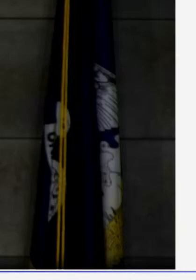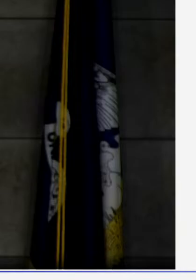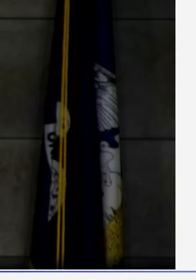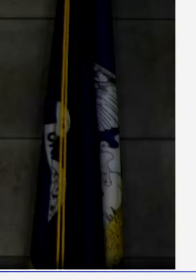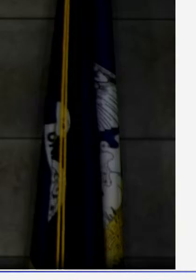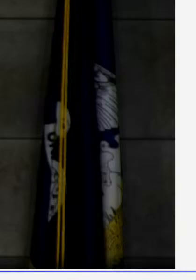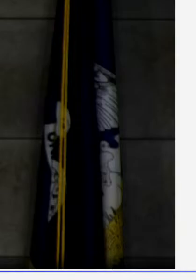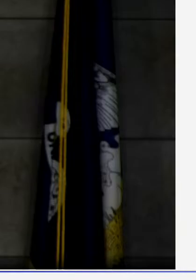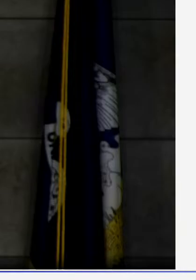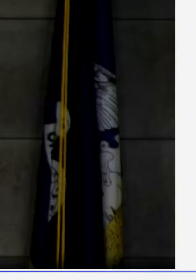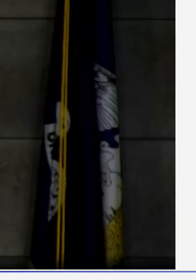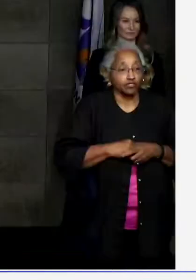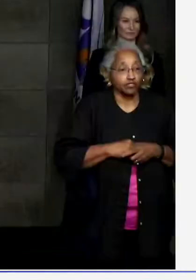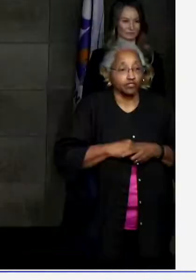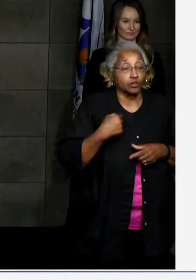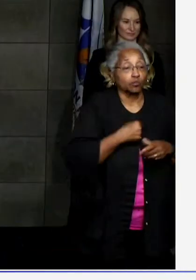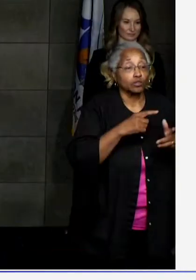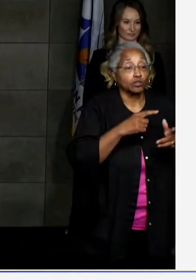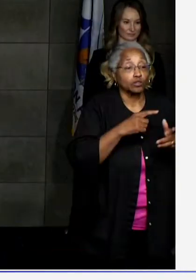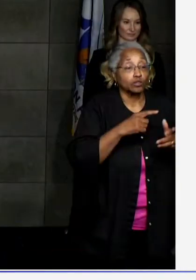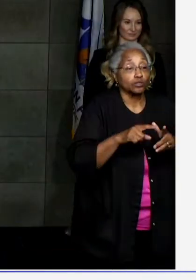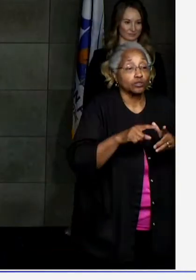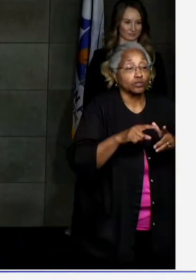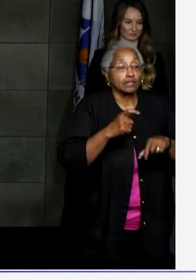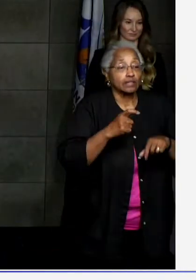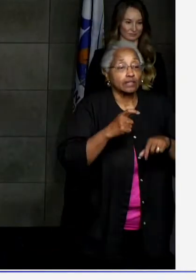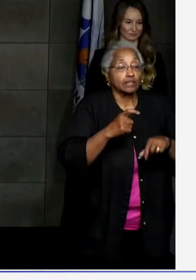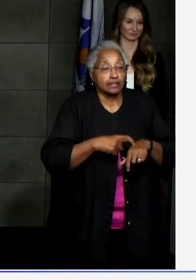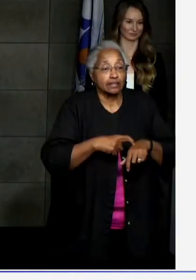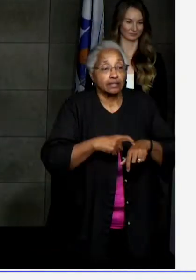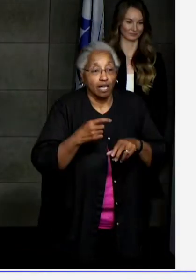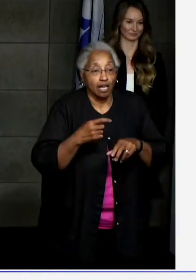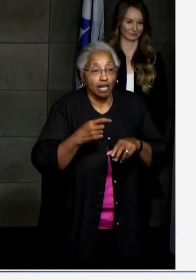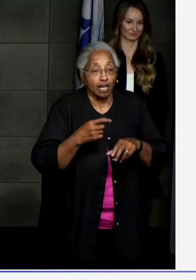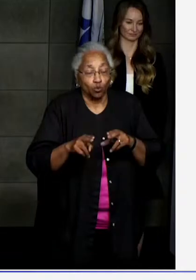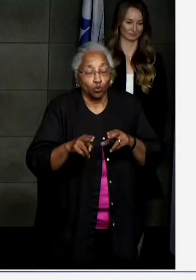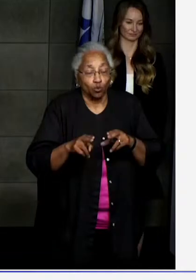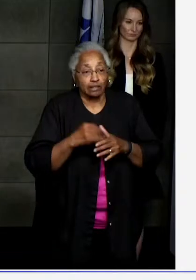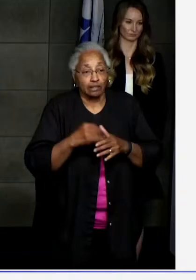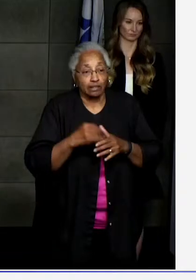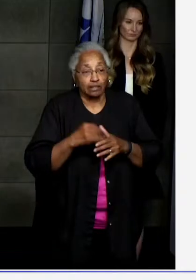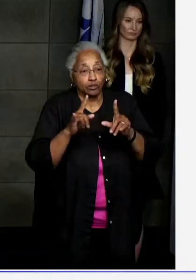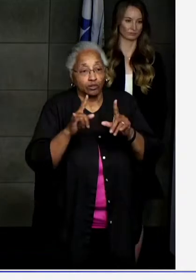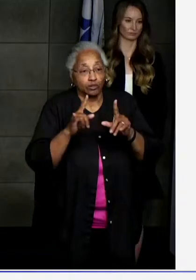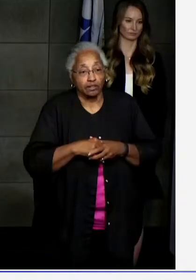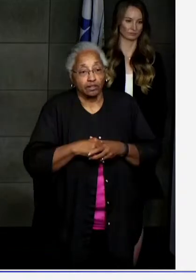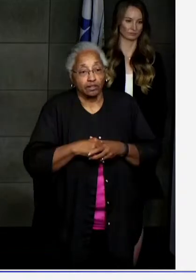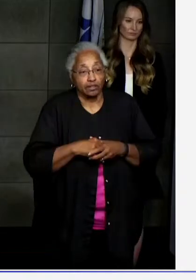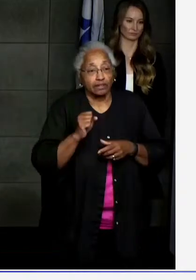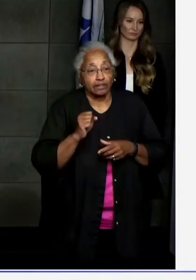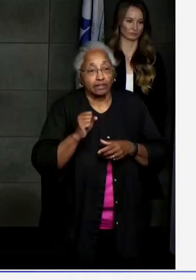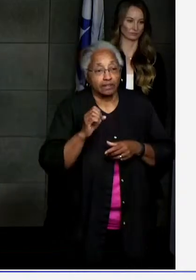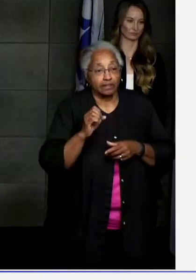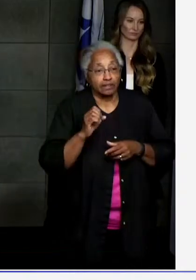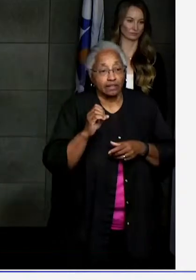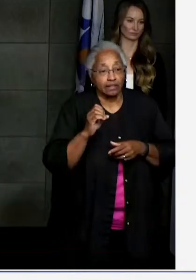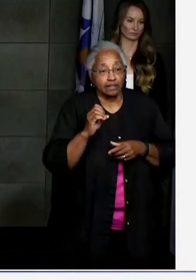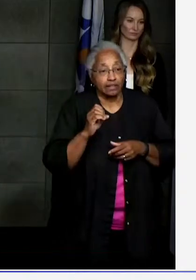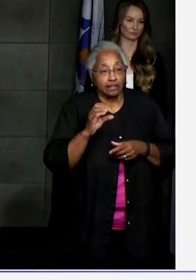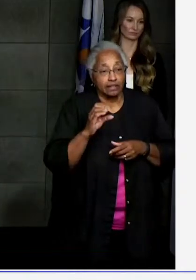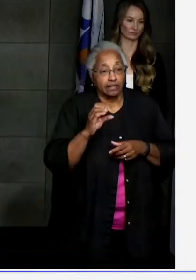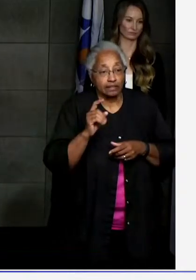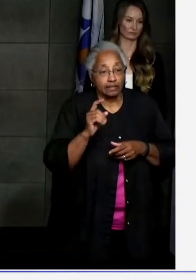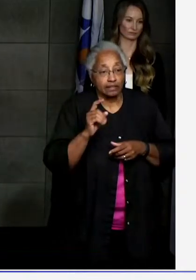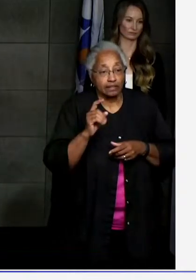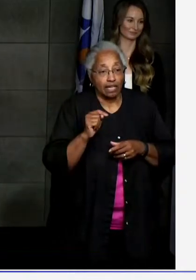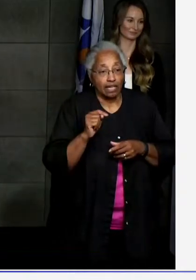Okay, we are starting to run short on time, so this will be our last question for today. Scott Dance of the Washington Post has a question for